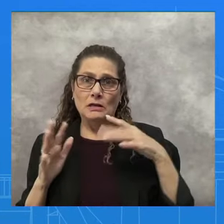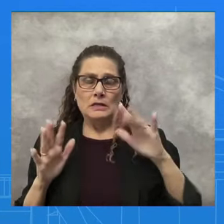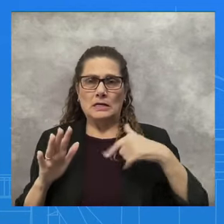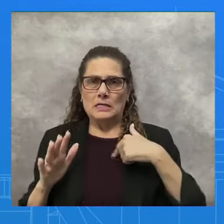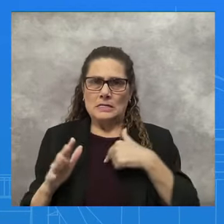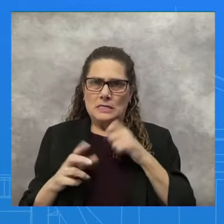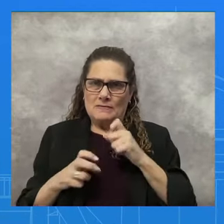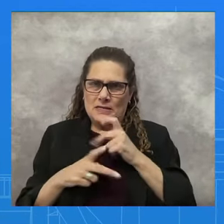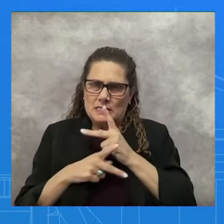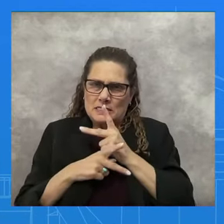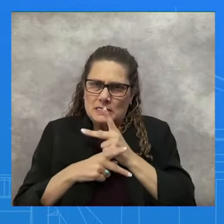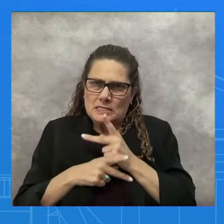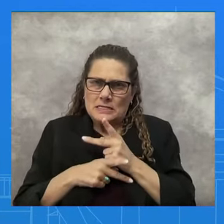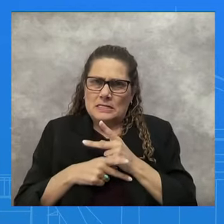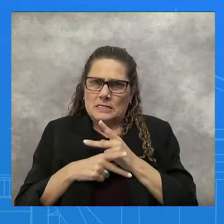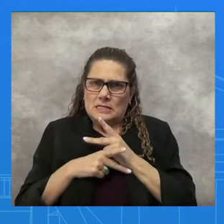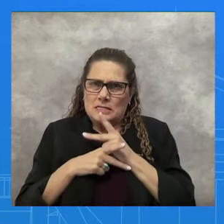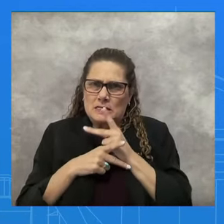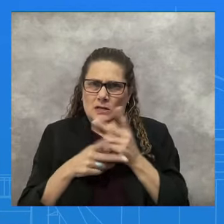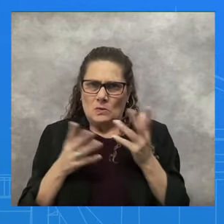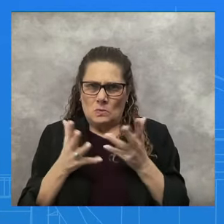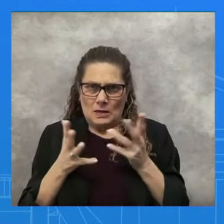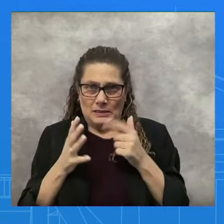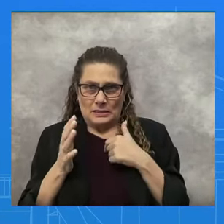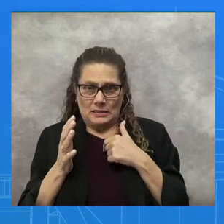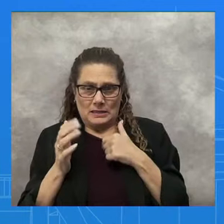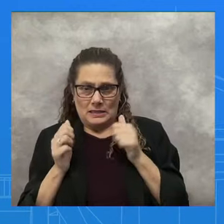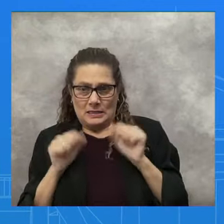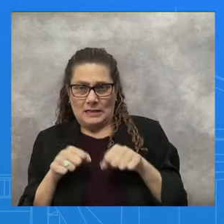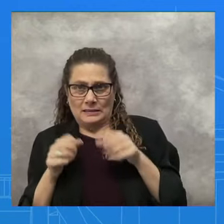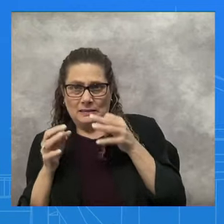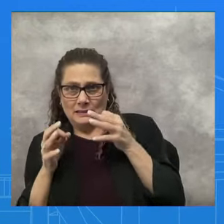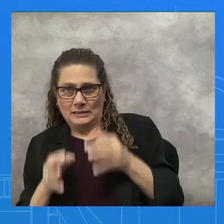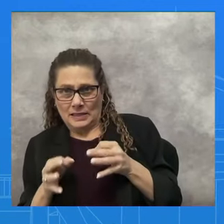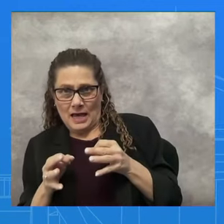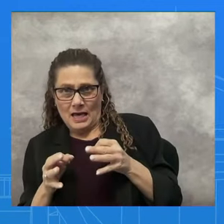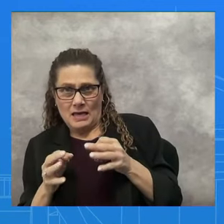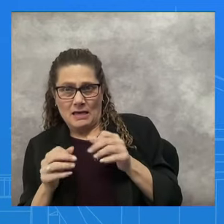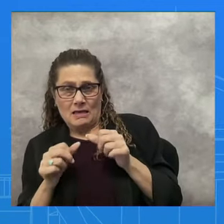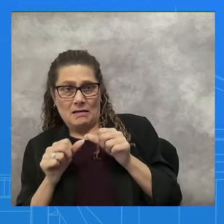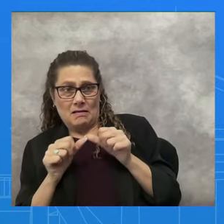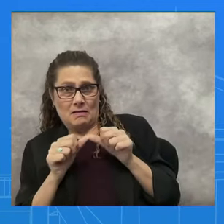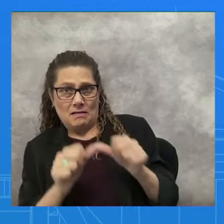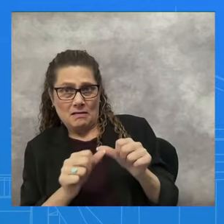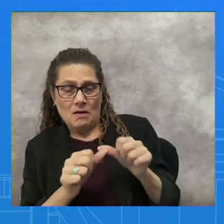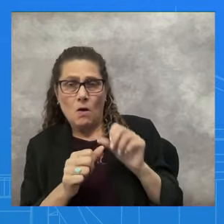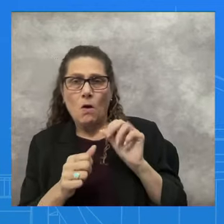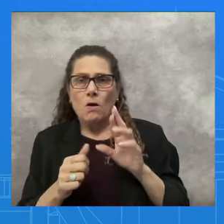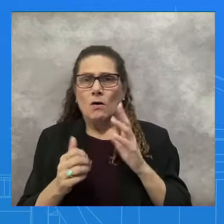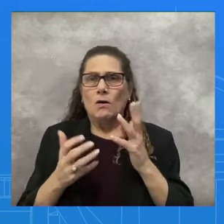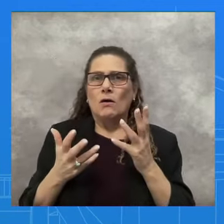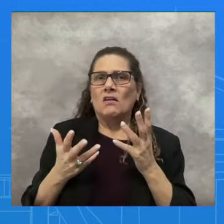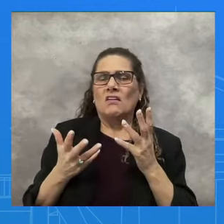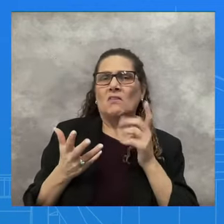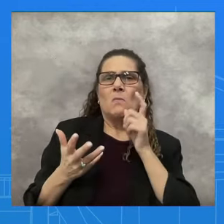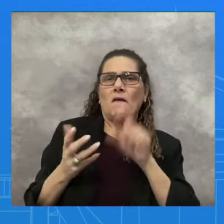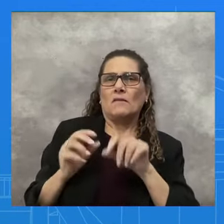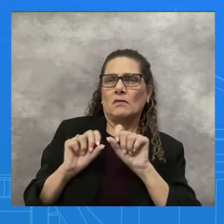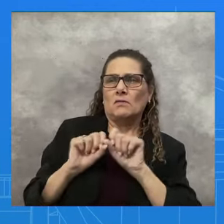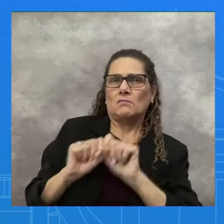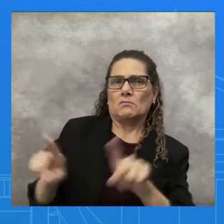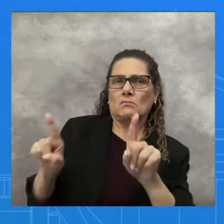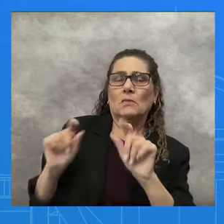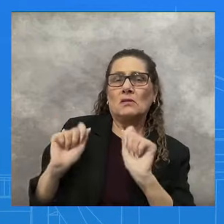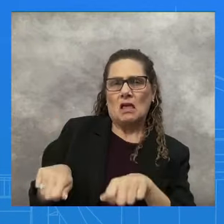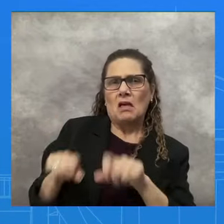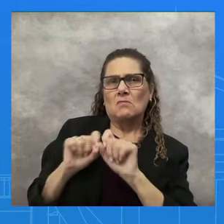to declassify, downgrade, and share with the public. And there's a process, Jackie. It